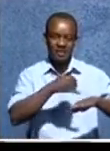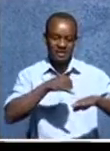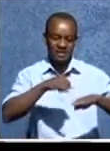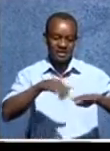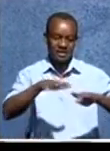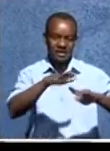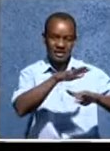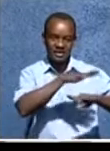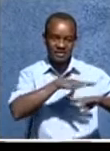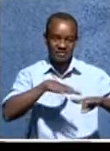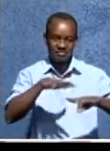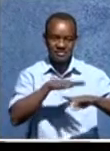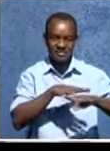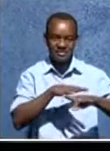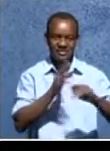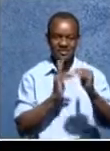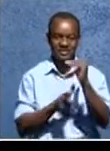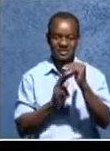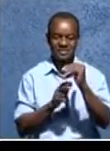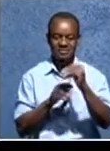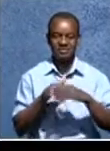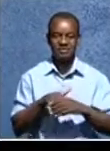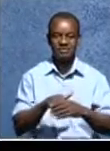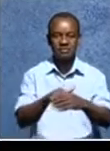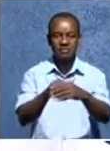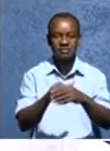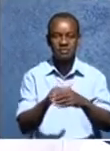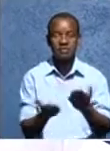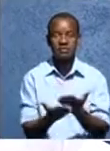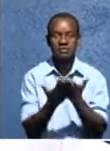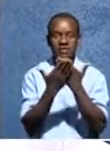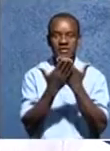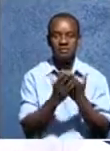that helps people understand in conserving the environment, whereas in